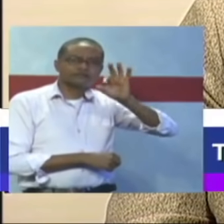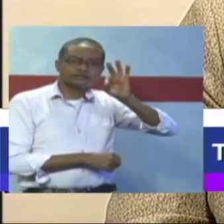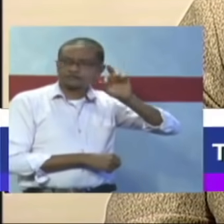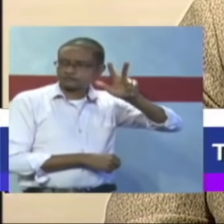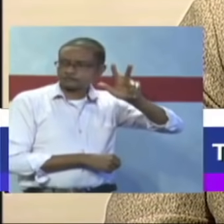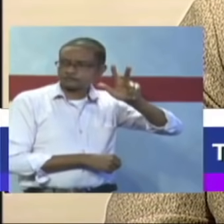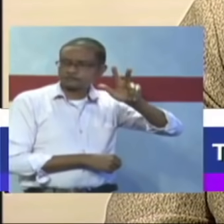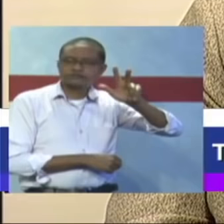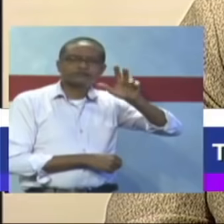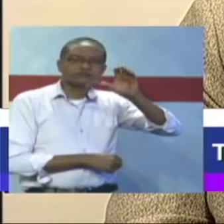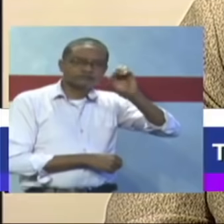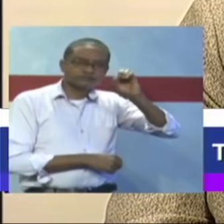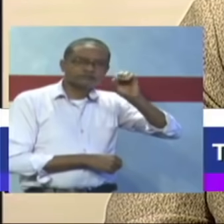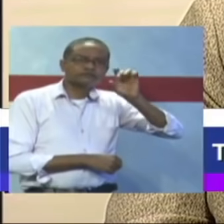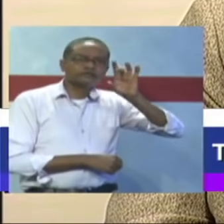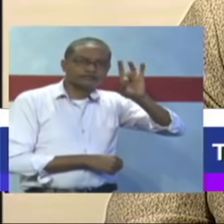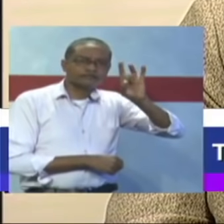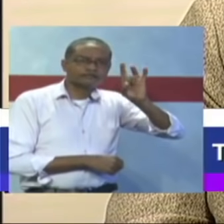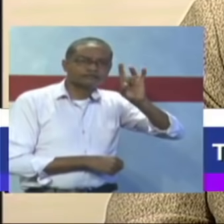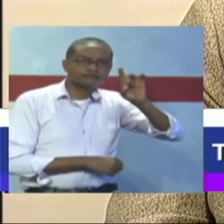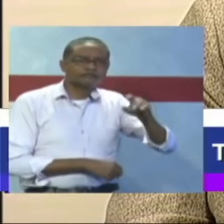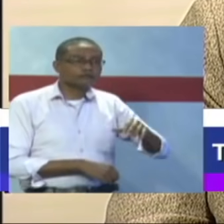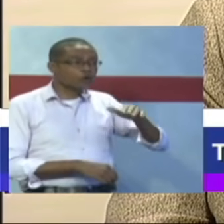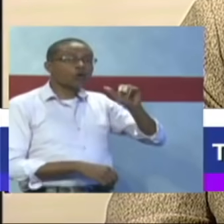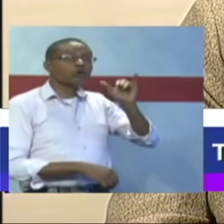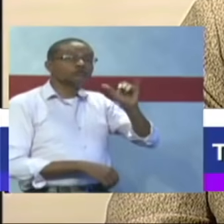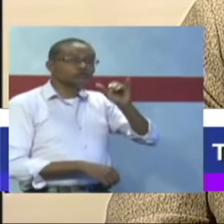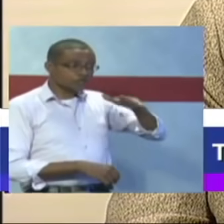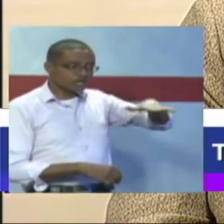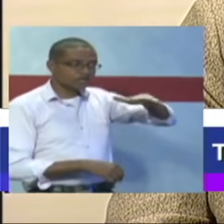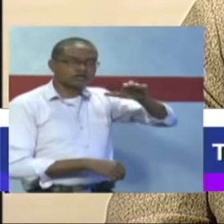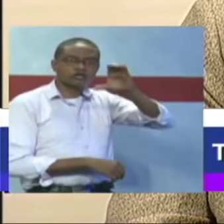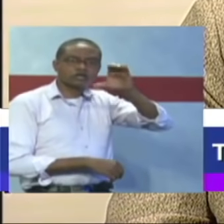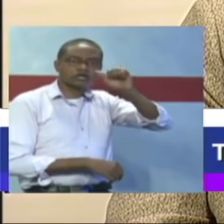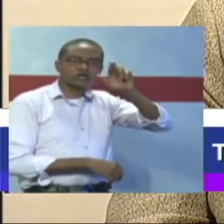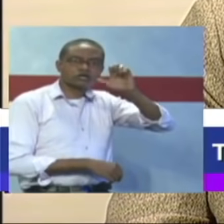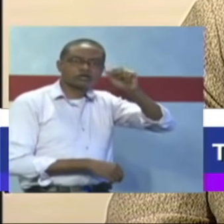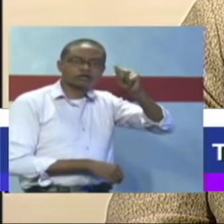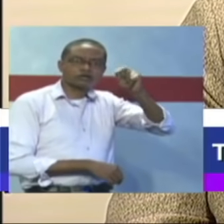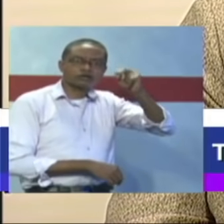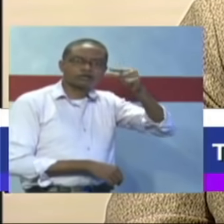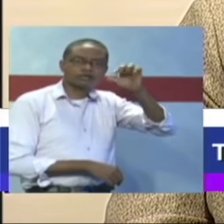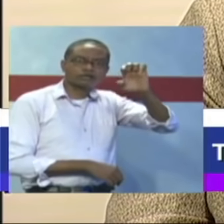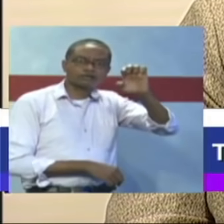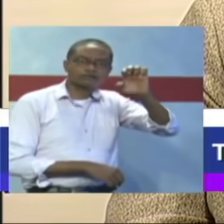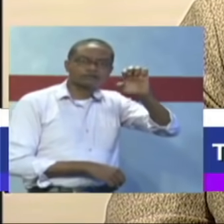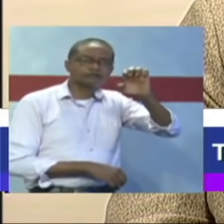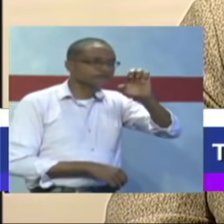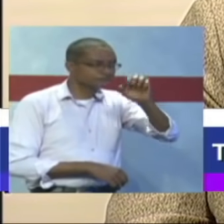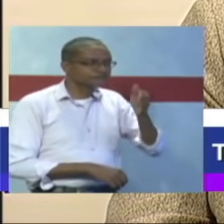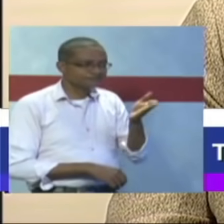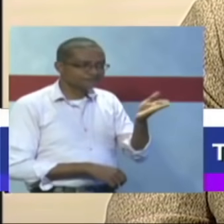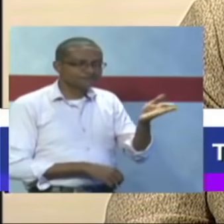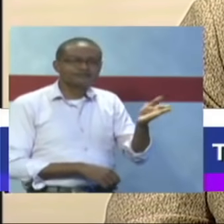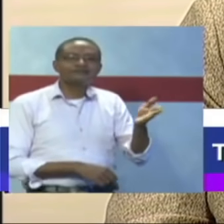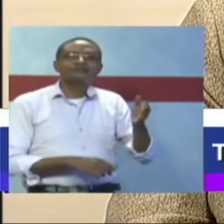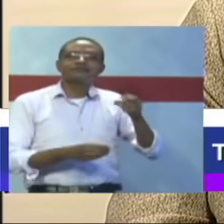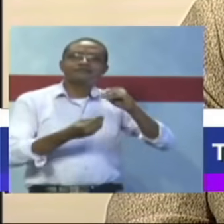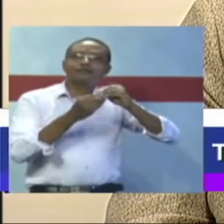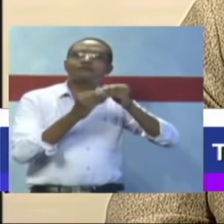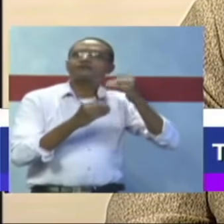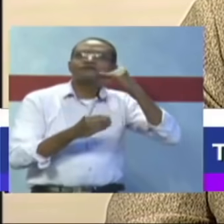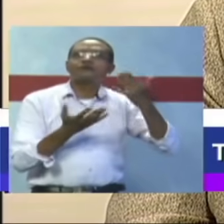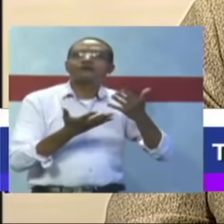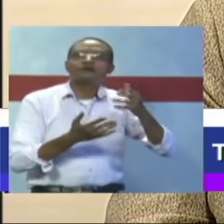637-9308. And the Carenage Wellness Center is located at Constabulary Street, Western Main Road, and they can be contacted